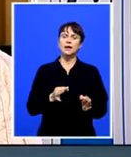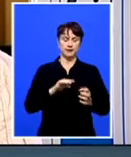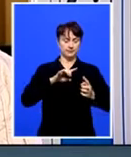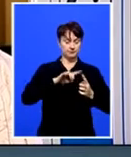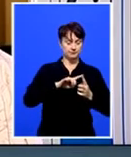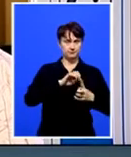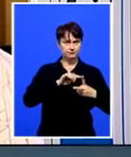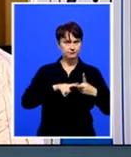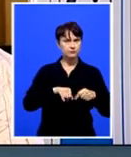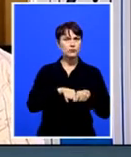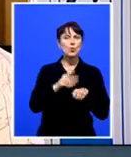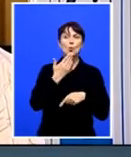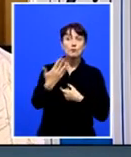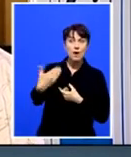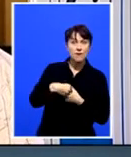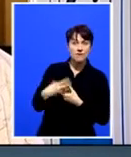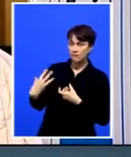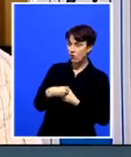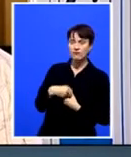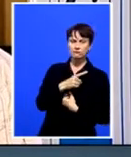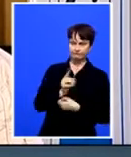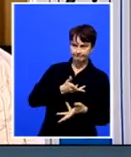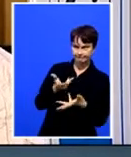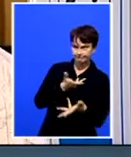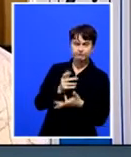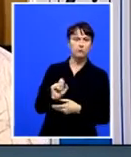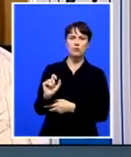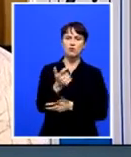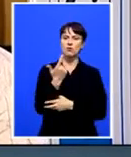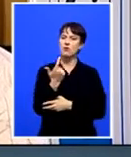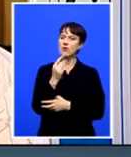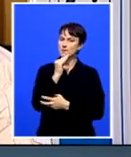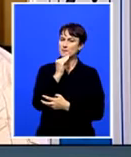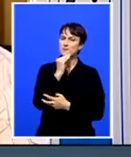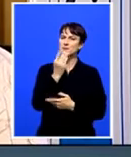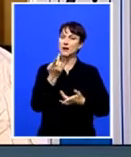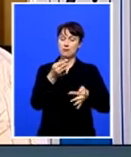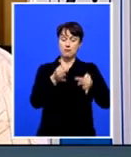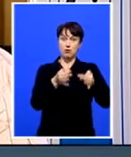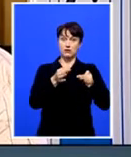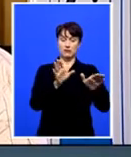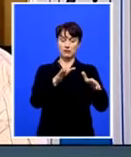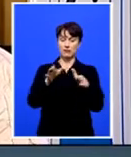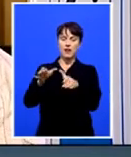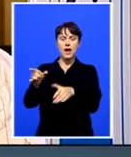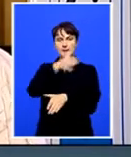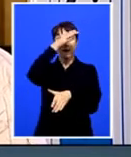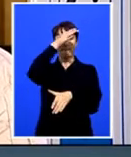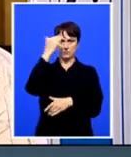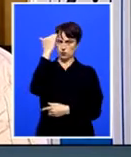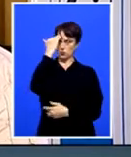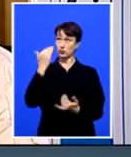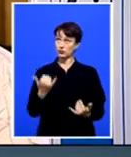interacted with all the stakeholders involved, it has also made it sure that all the political parties know exactly what to expect in